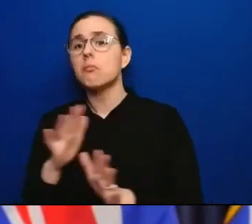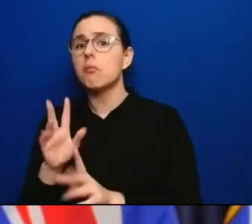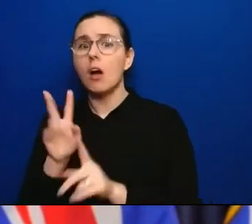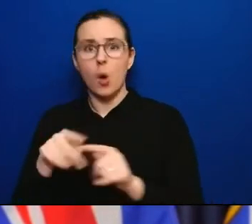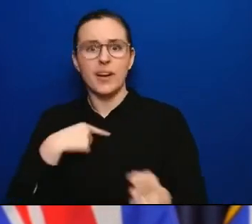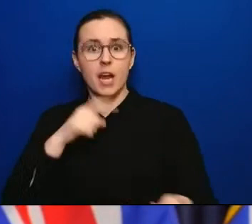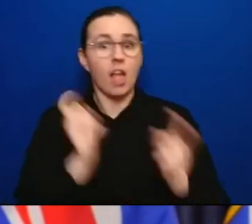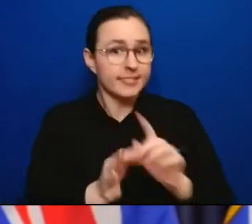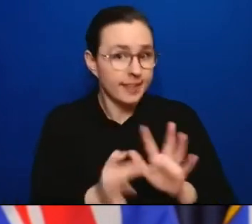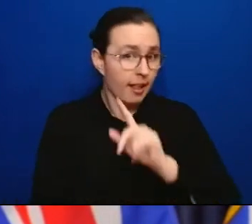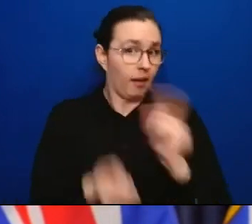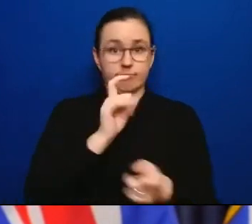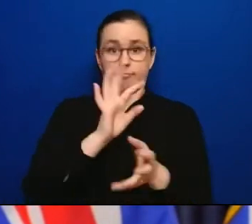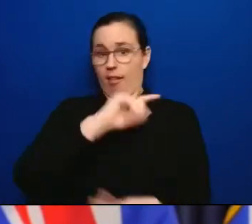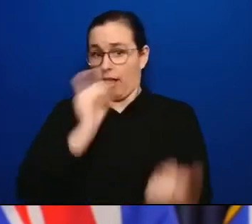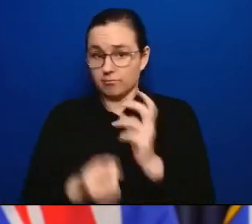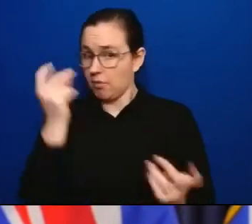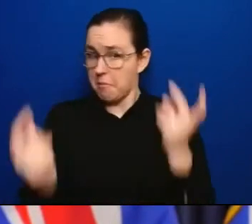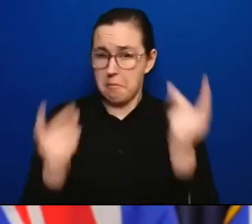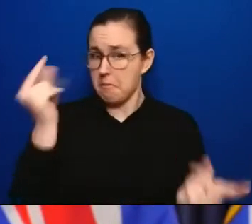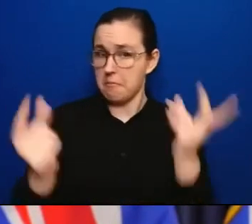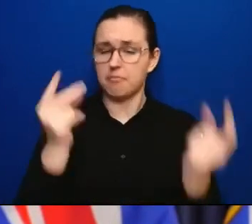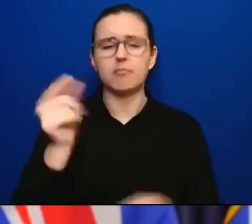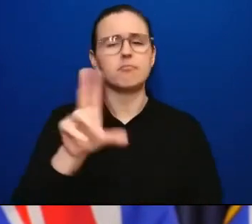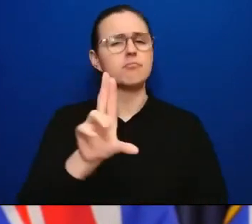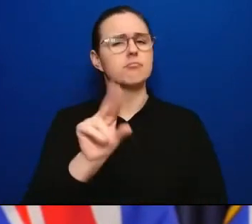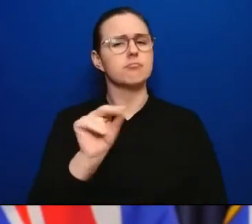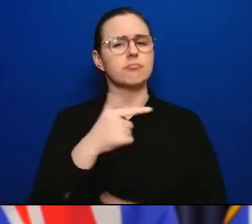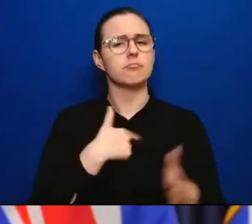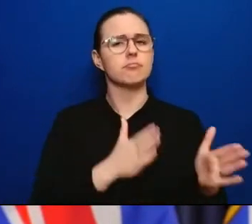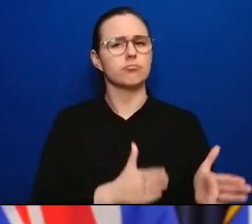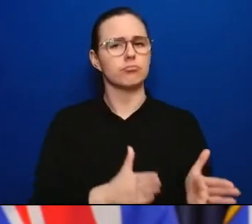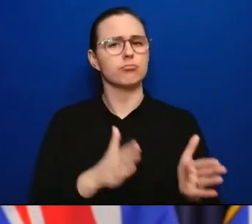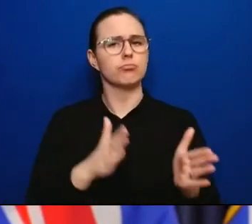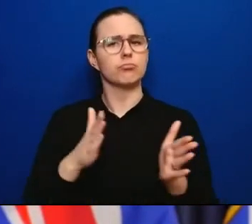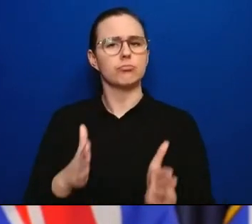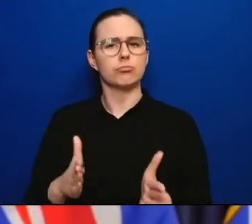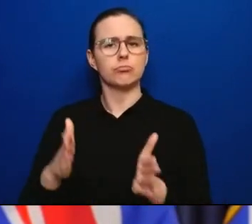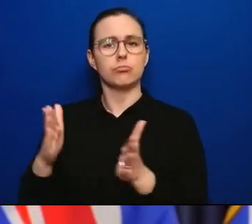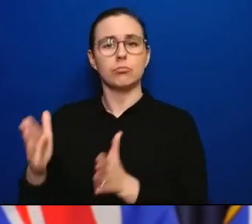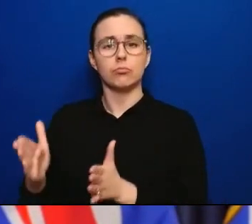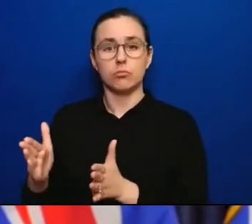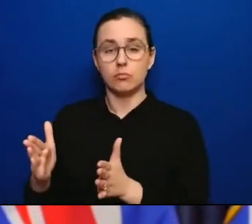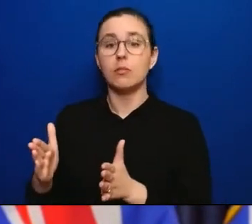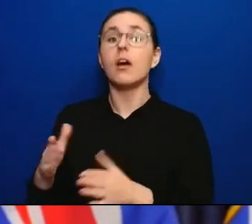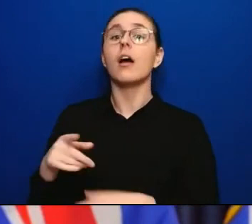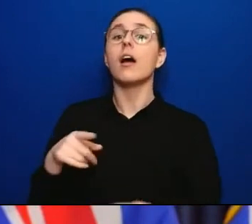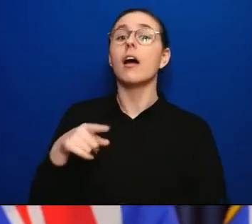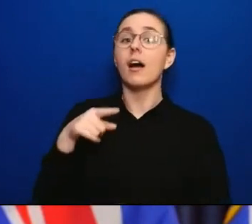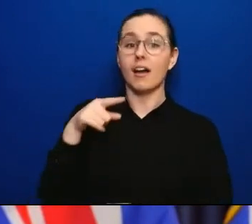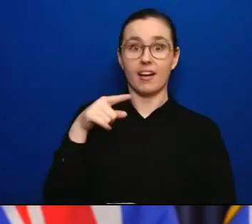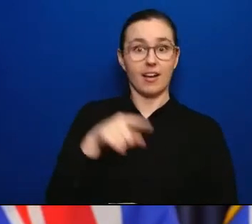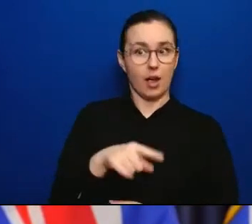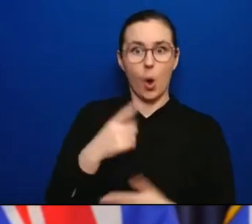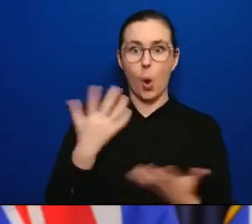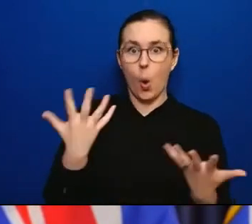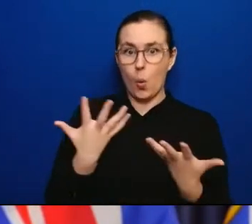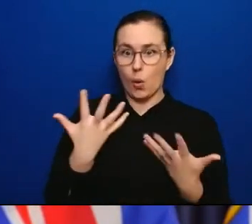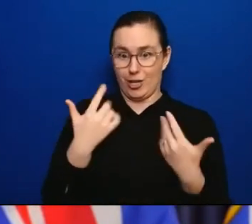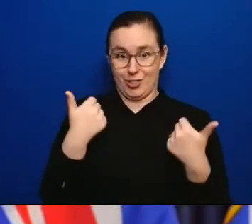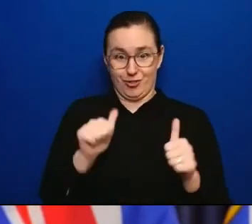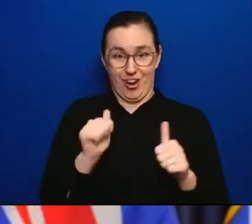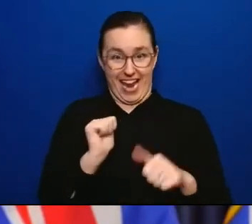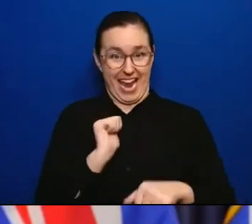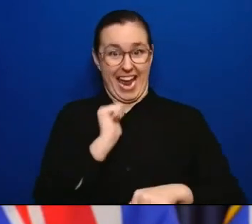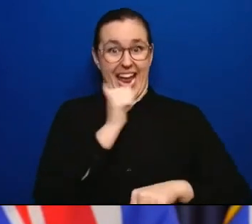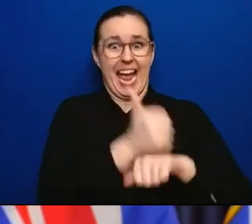education, ensuring that children to the maximum possible degree can benefit during a difficult time of pandemic. There has been consistency,